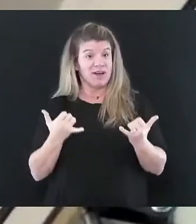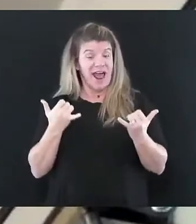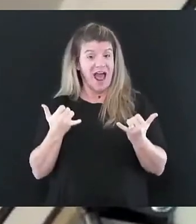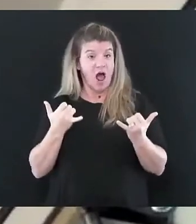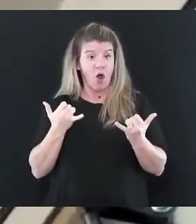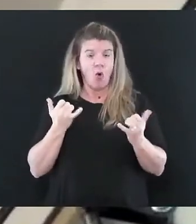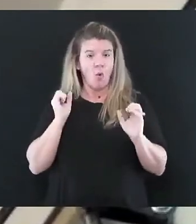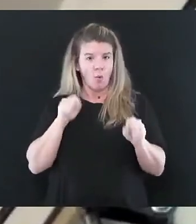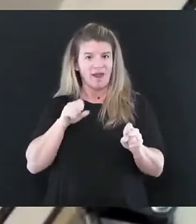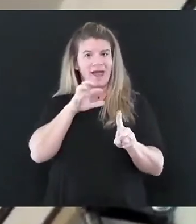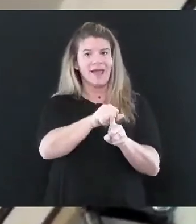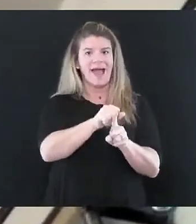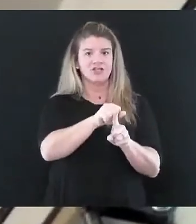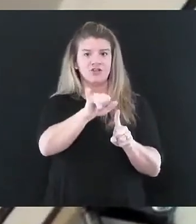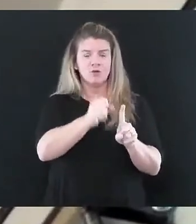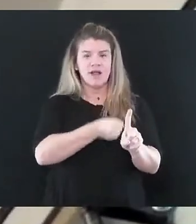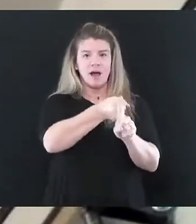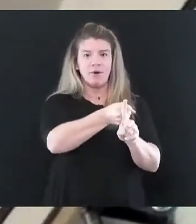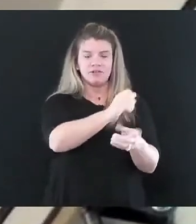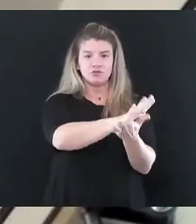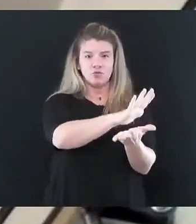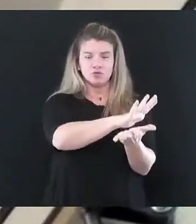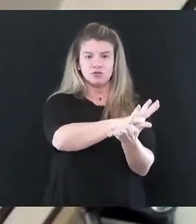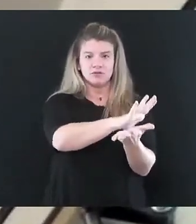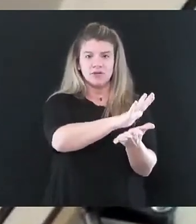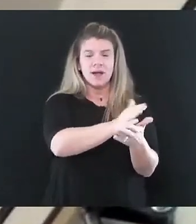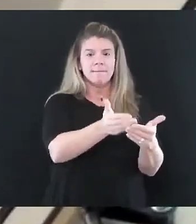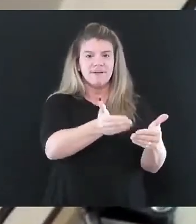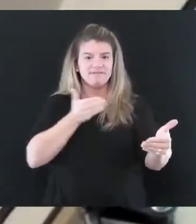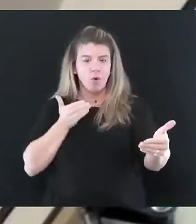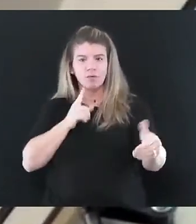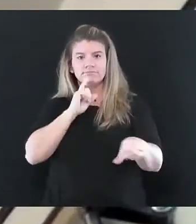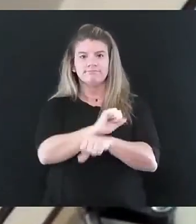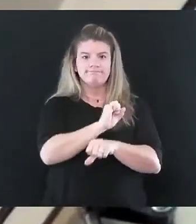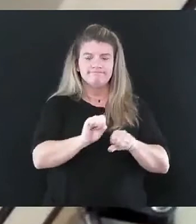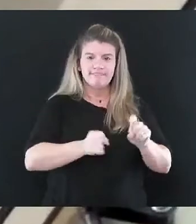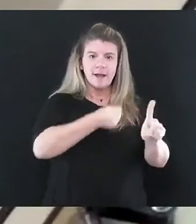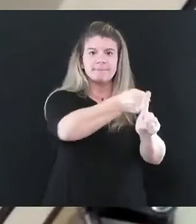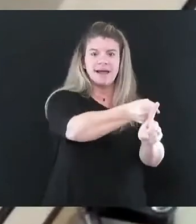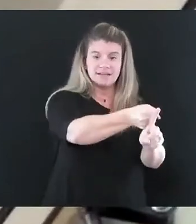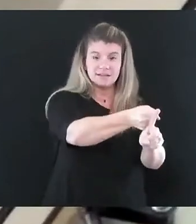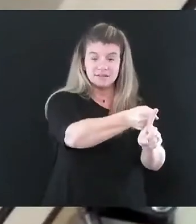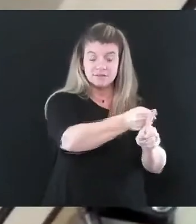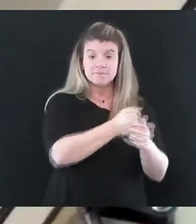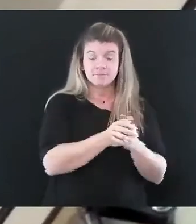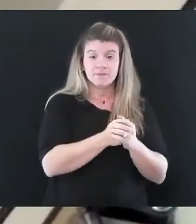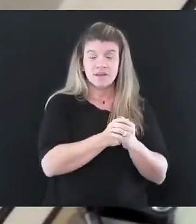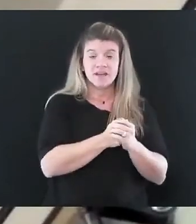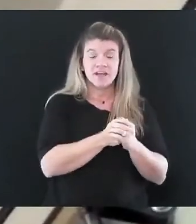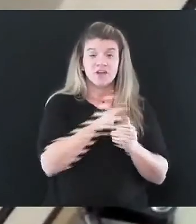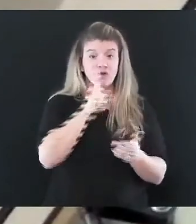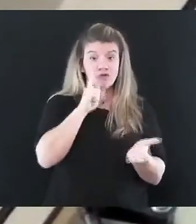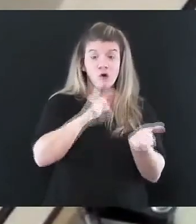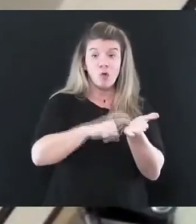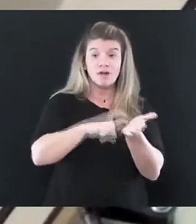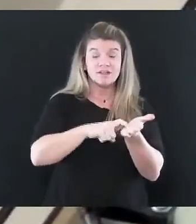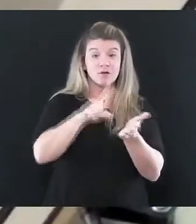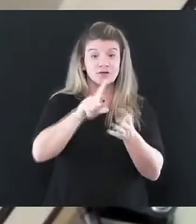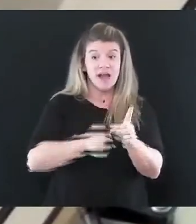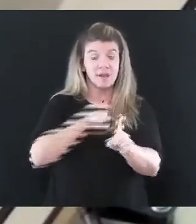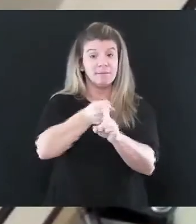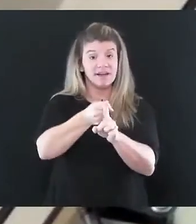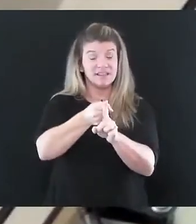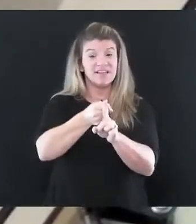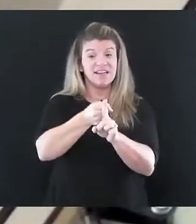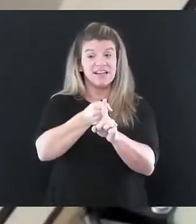outbreaks or potential outbreaks in schools before they happen? As you've noted, a lot of these outbreaks are, and infections are